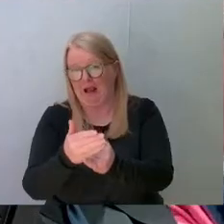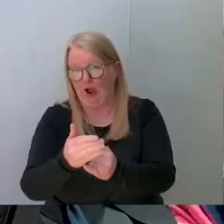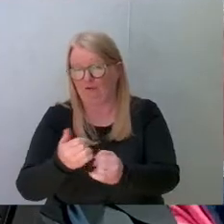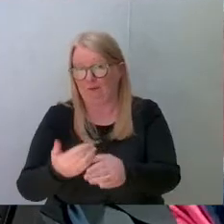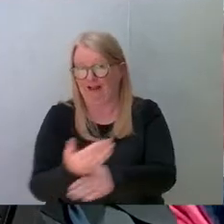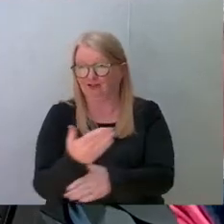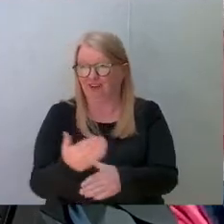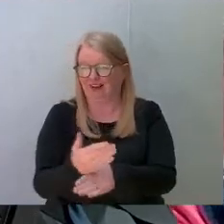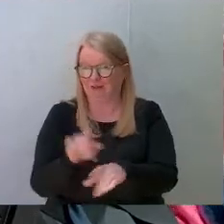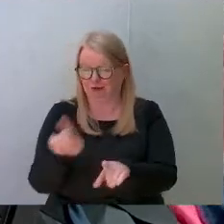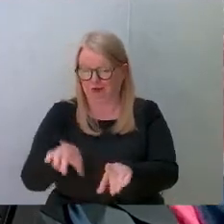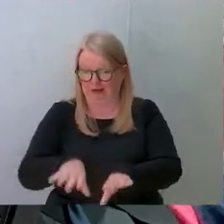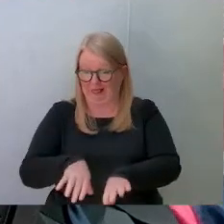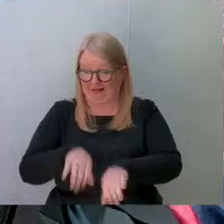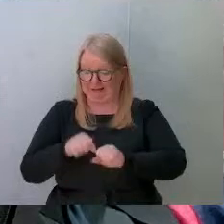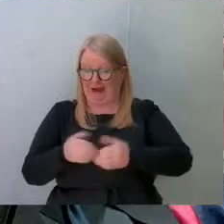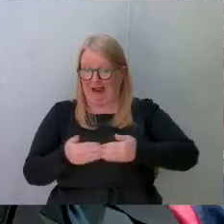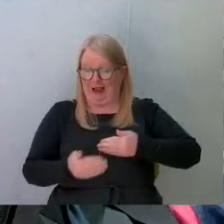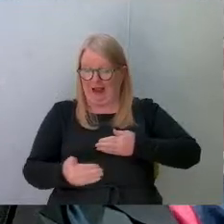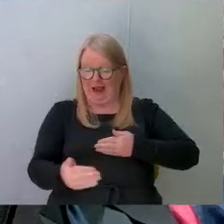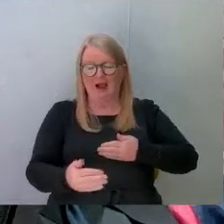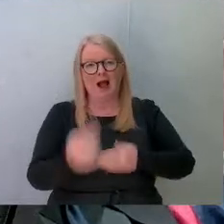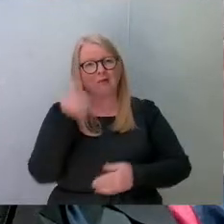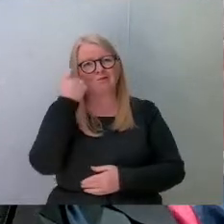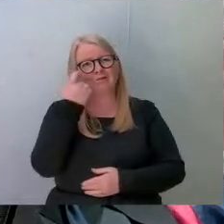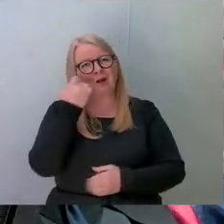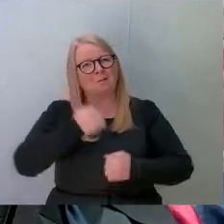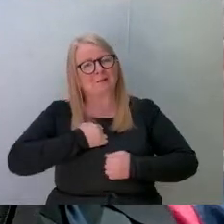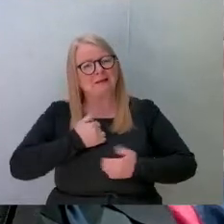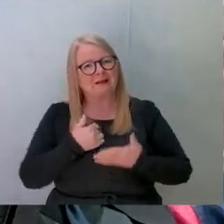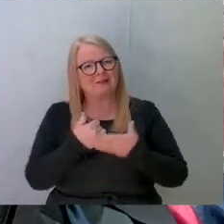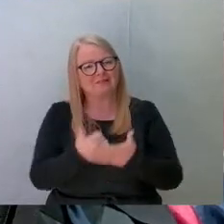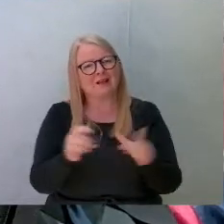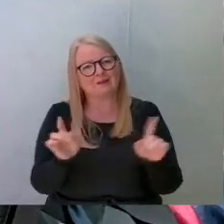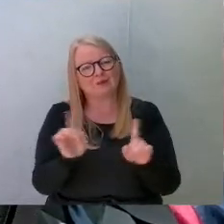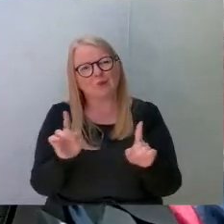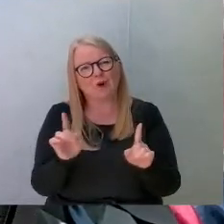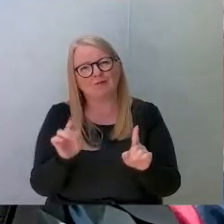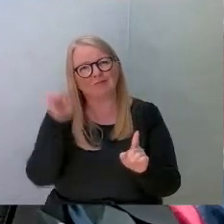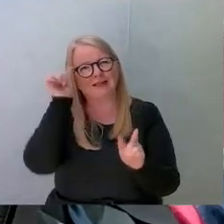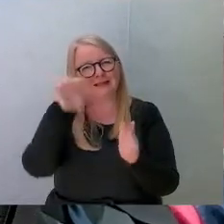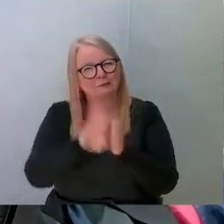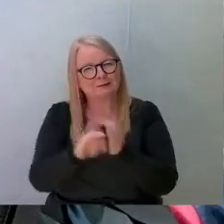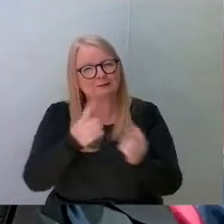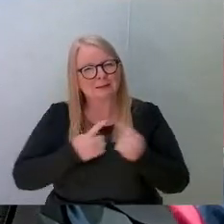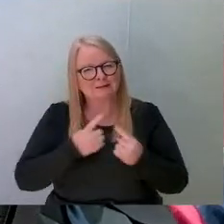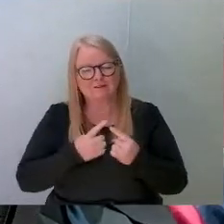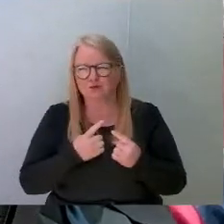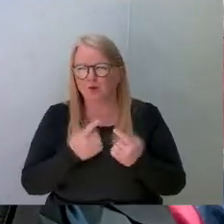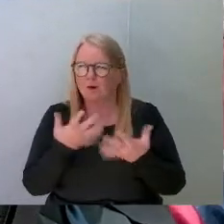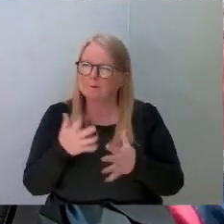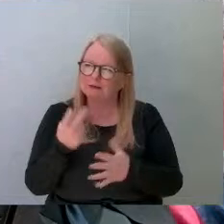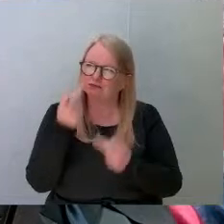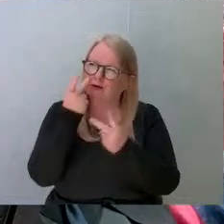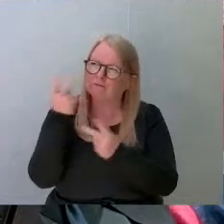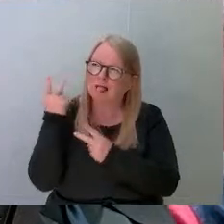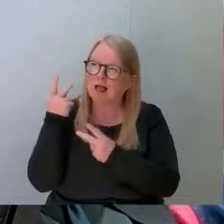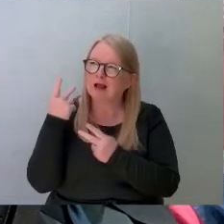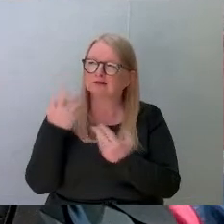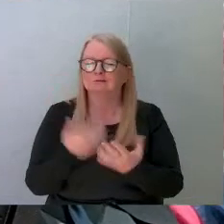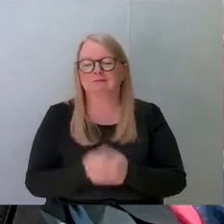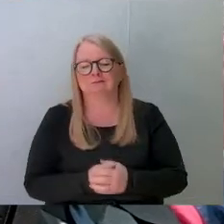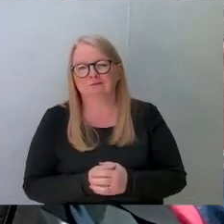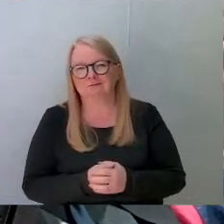to yourselves, and I wondered what advice to give you based on my own experiences. So I just came up with 3 reflections.